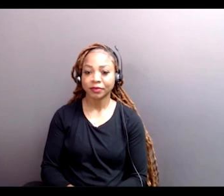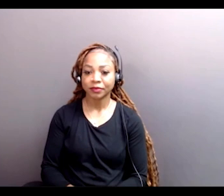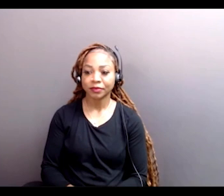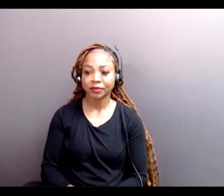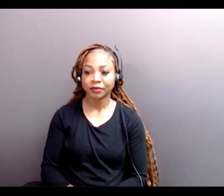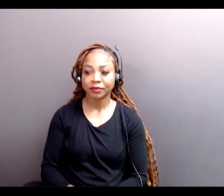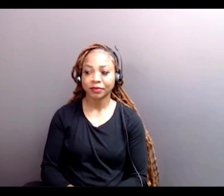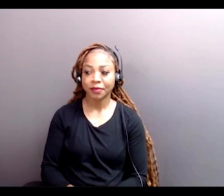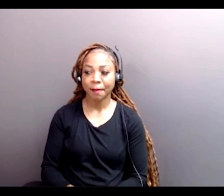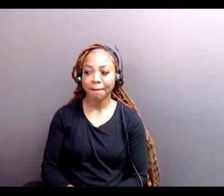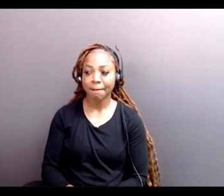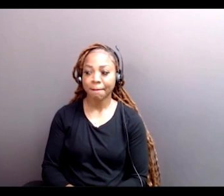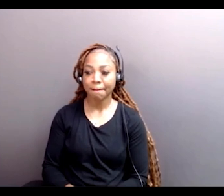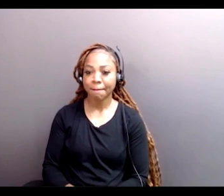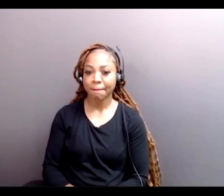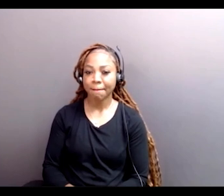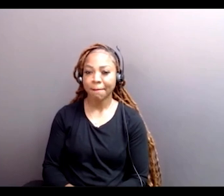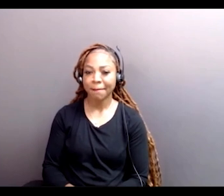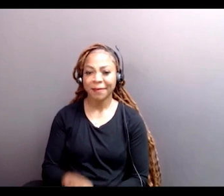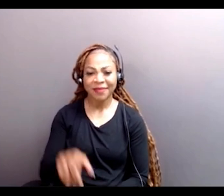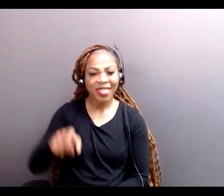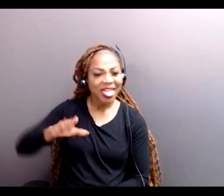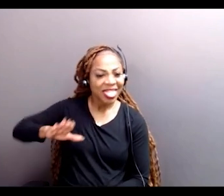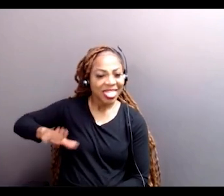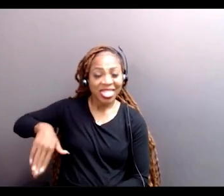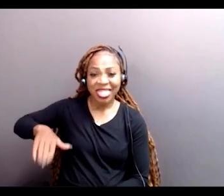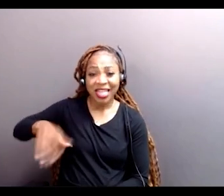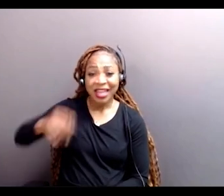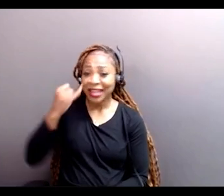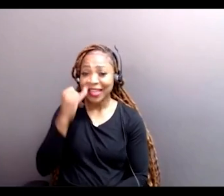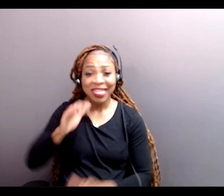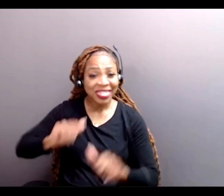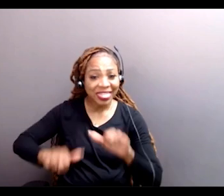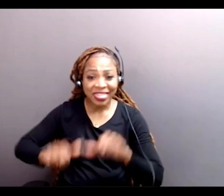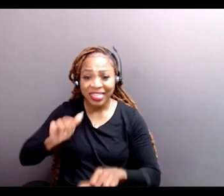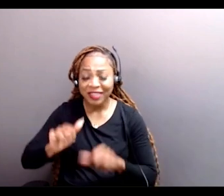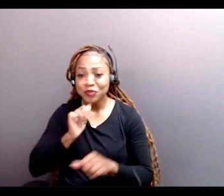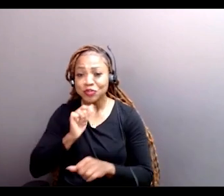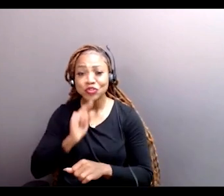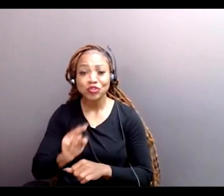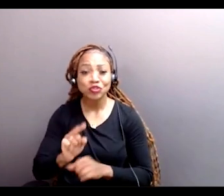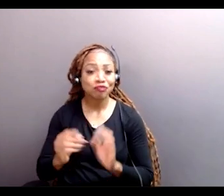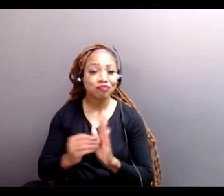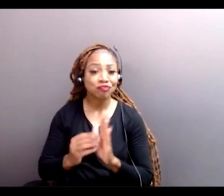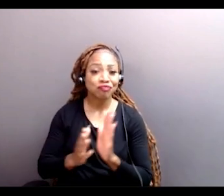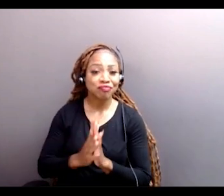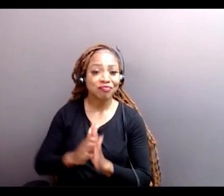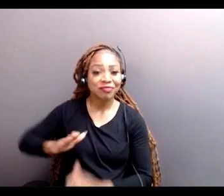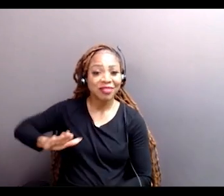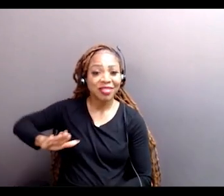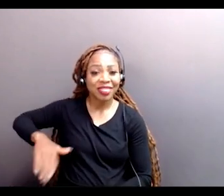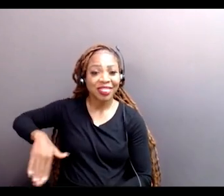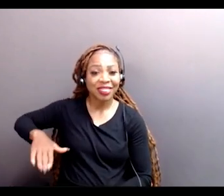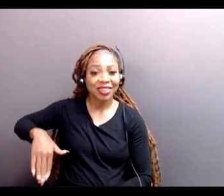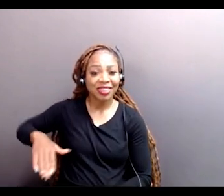Why don't you say not yet if you're not sure? Let's be hopeful.